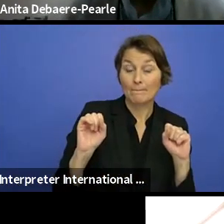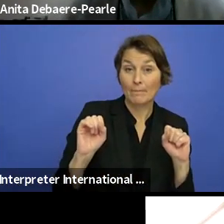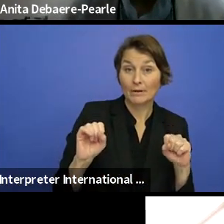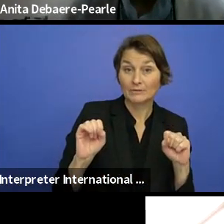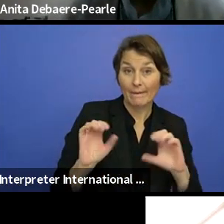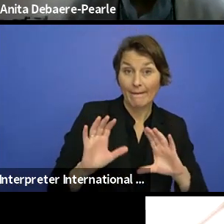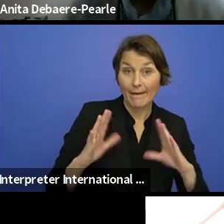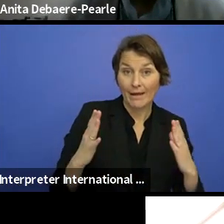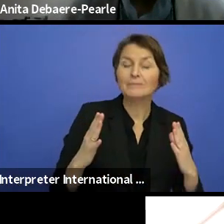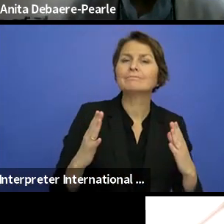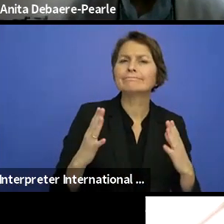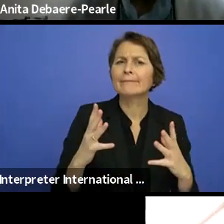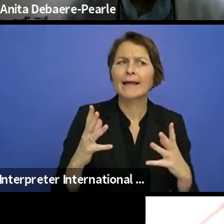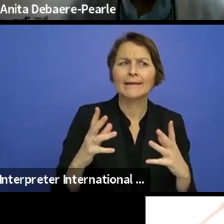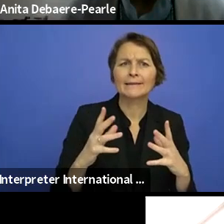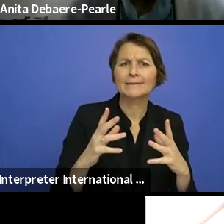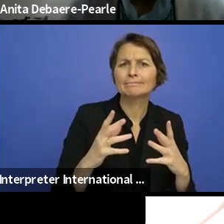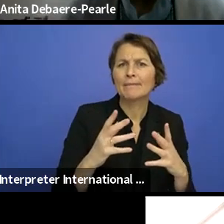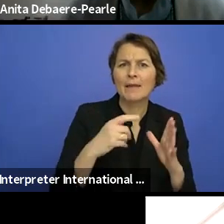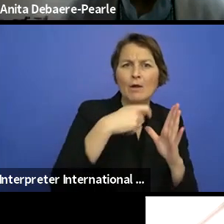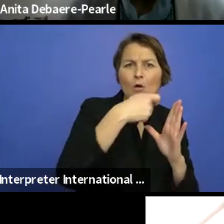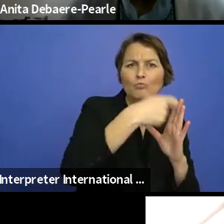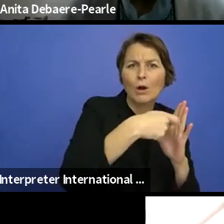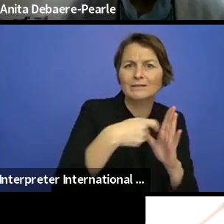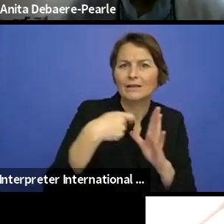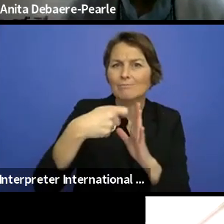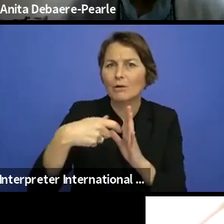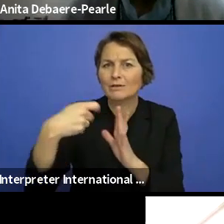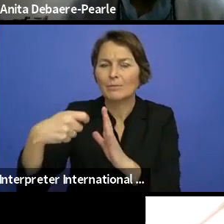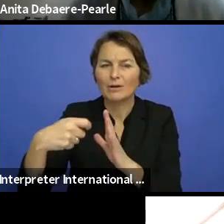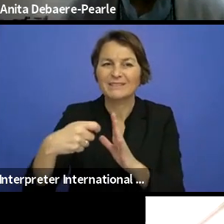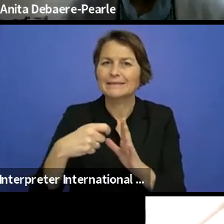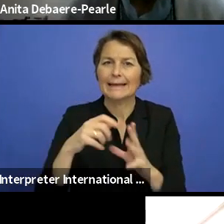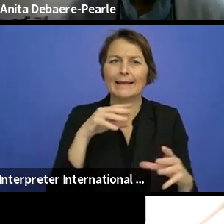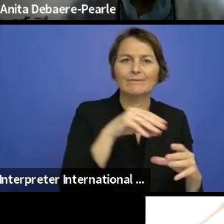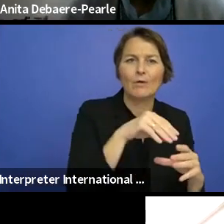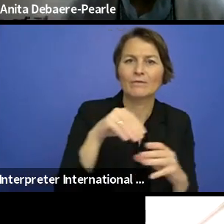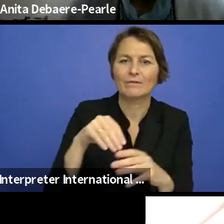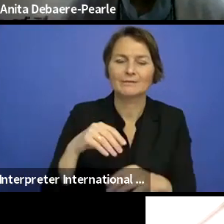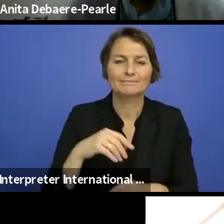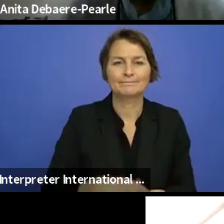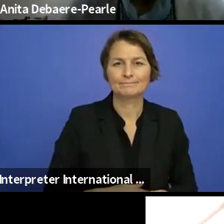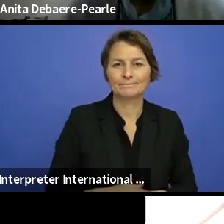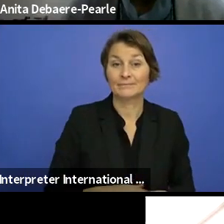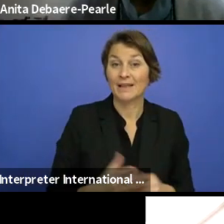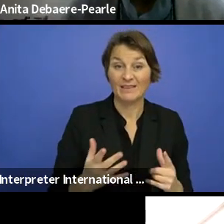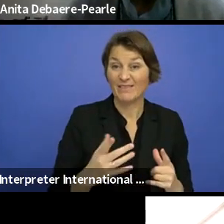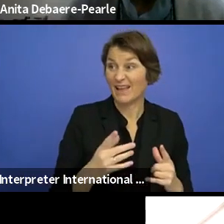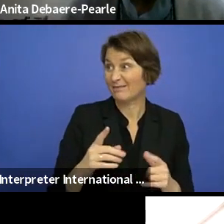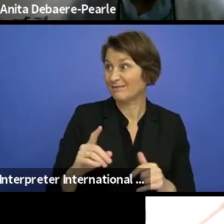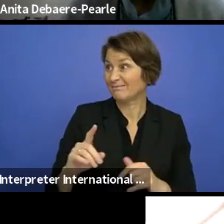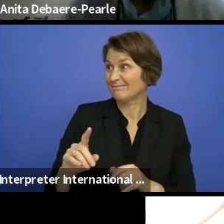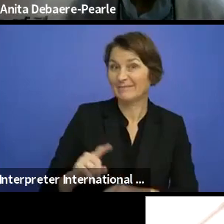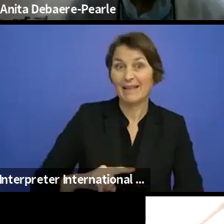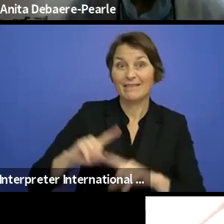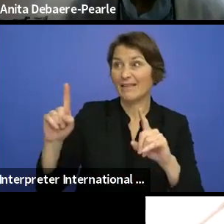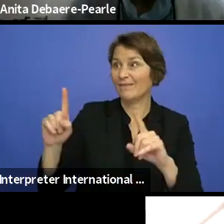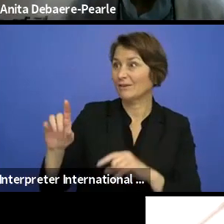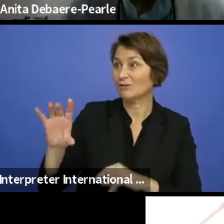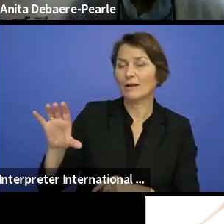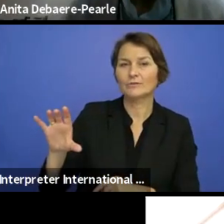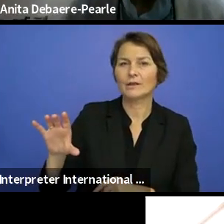get involved with a different project. Because if the main project here is from a different country, then this country has to pay up the main